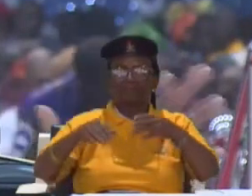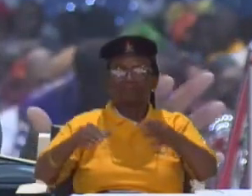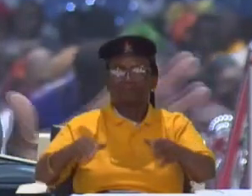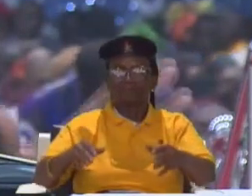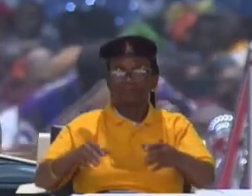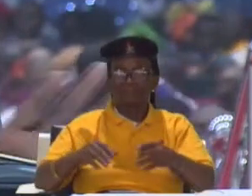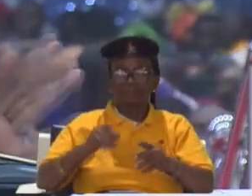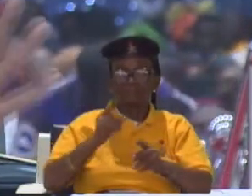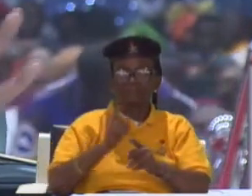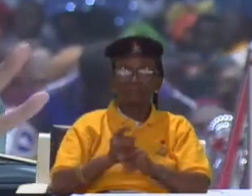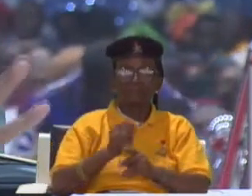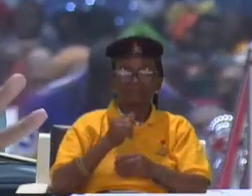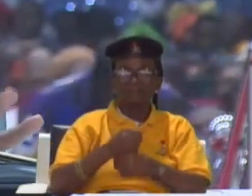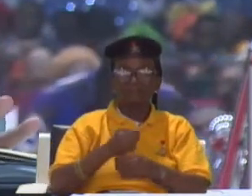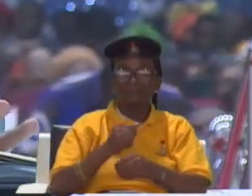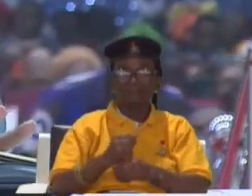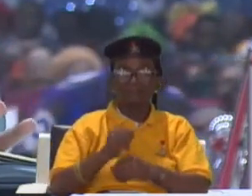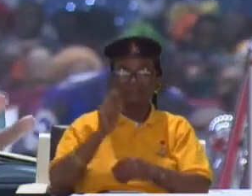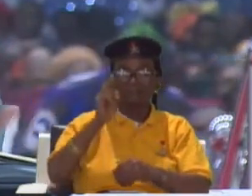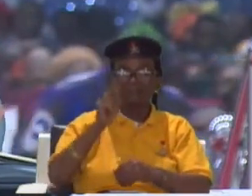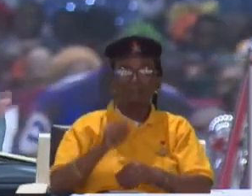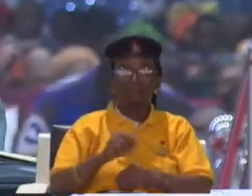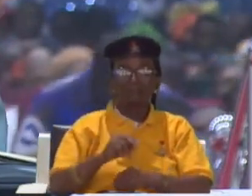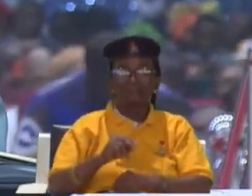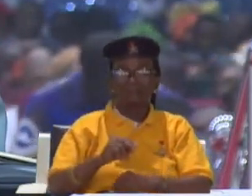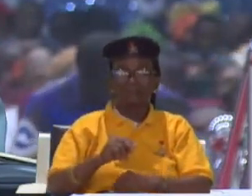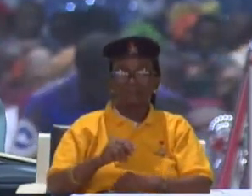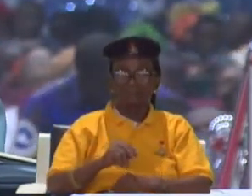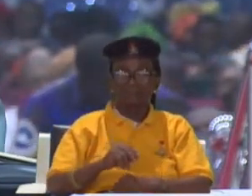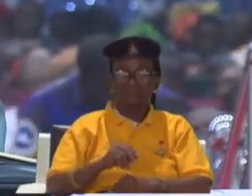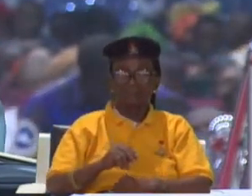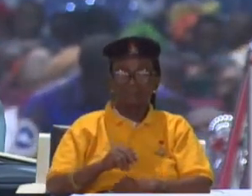just make sure that when you are sending the money, you write